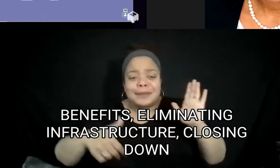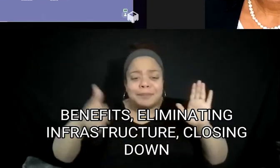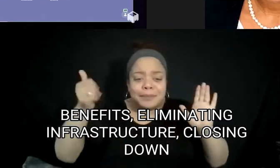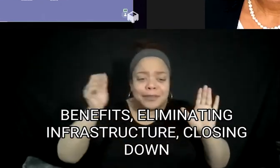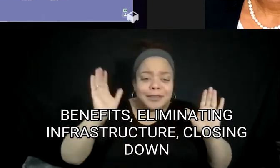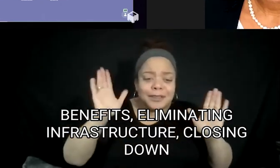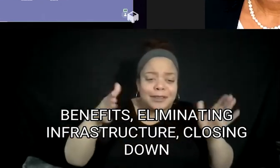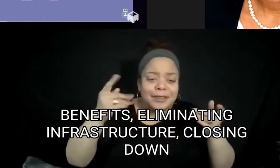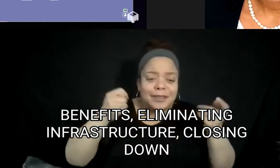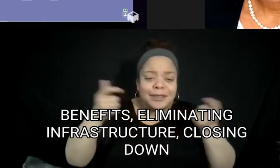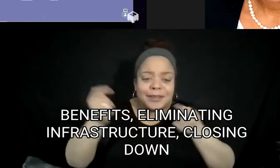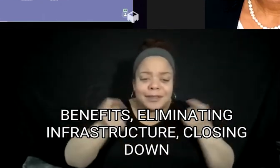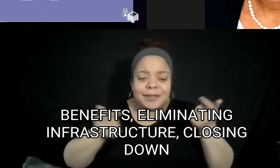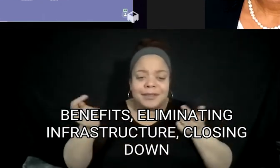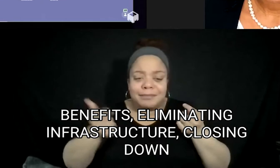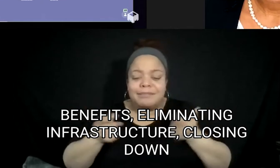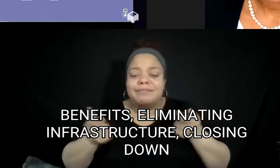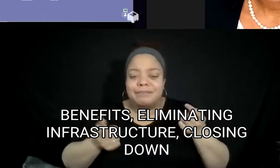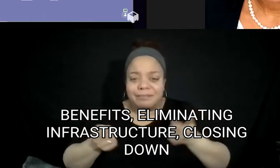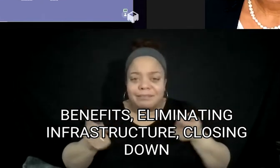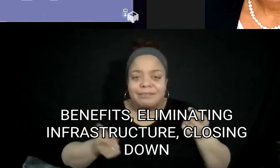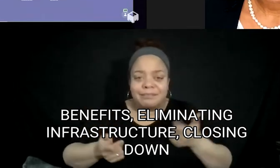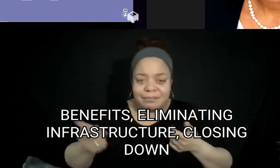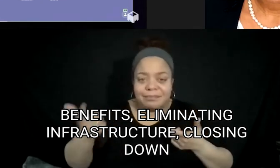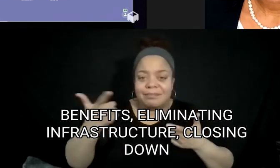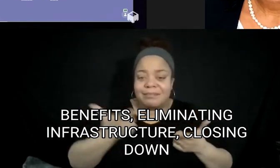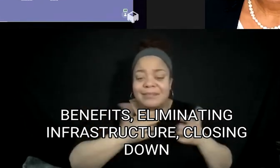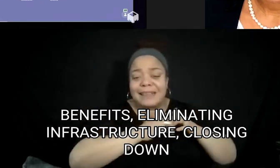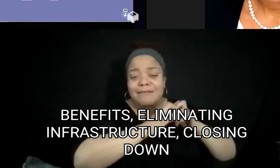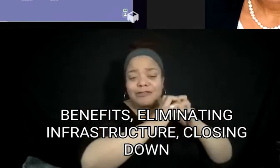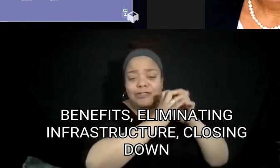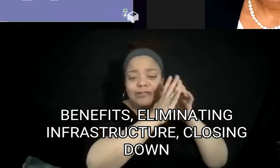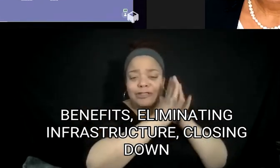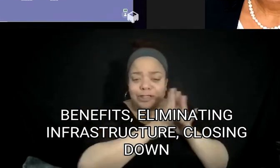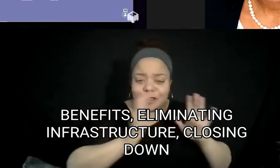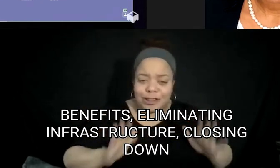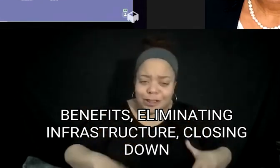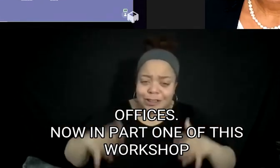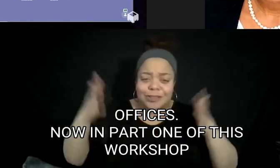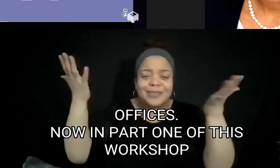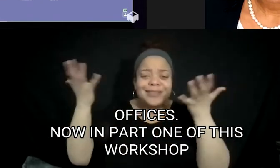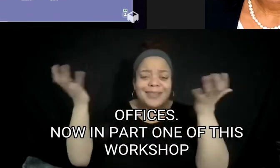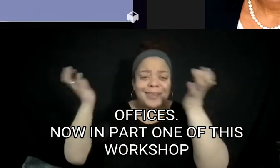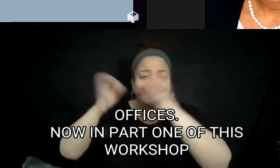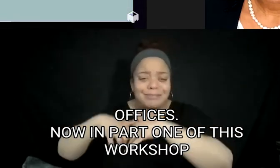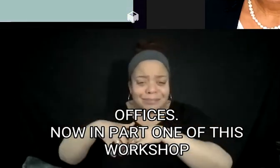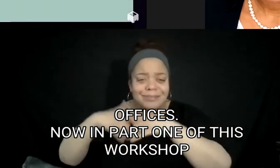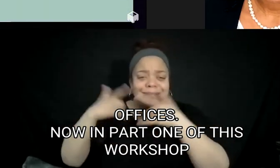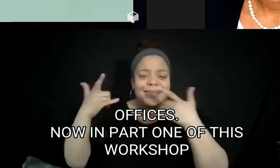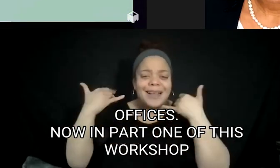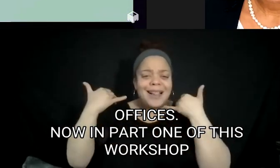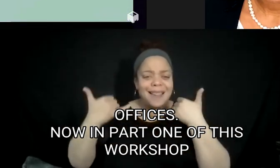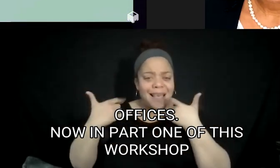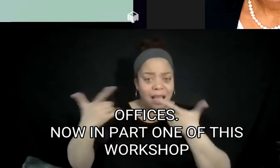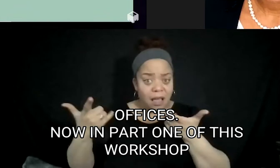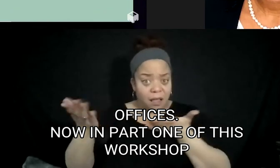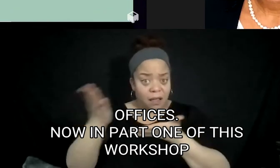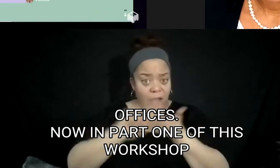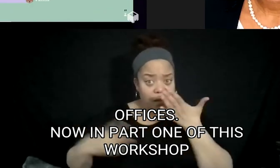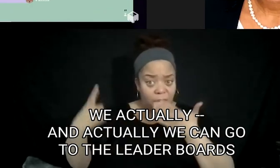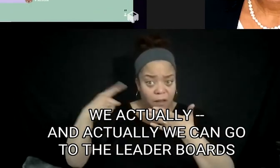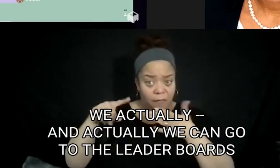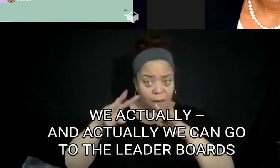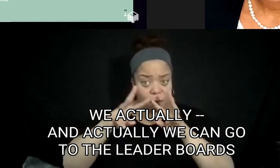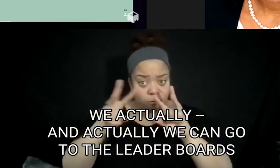Now, in part one of this workshop, we actually, and actually we can go to the leaderboards here, see if my leaderboard is actually working this